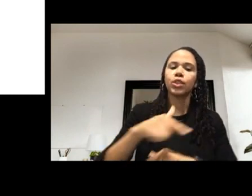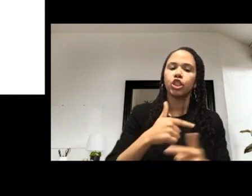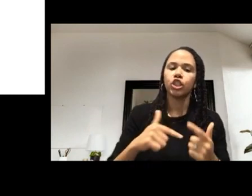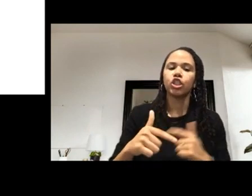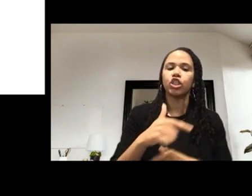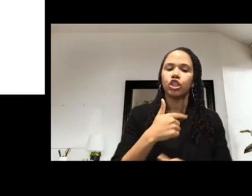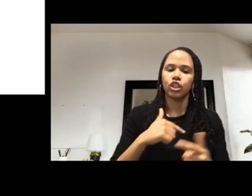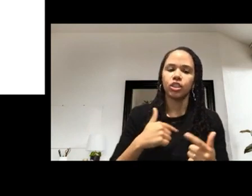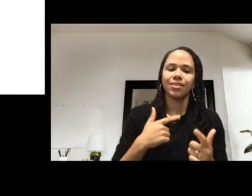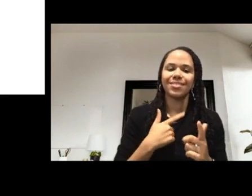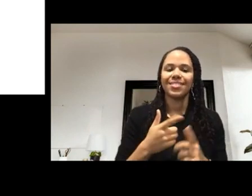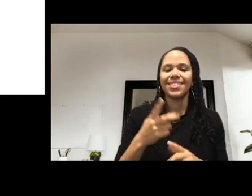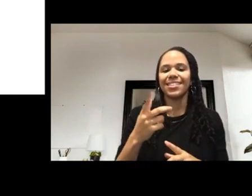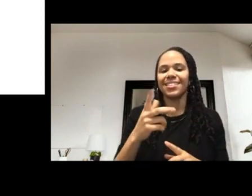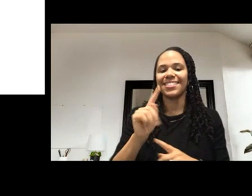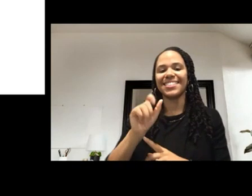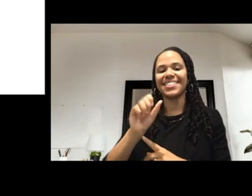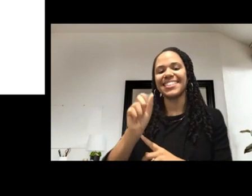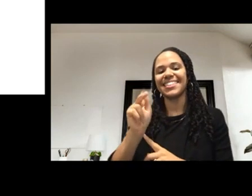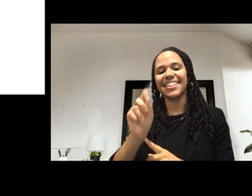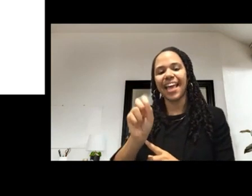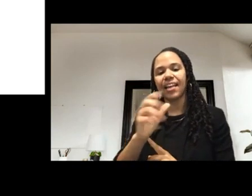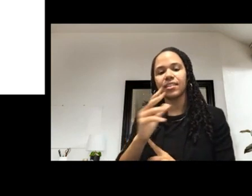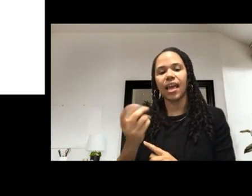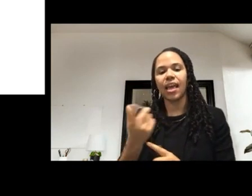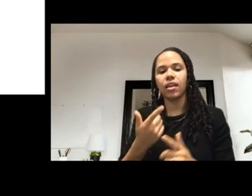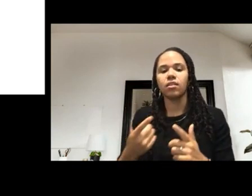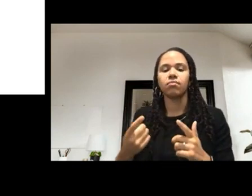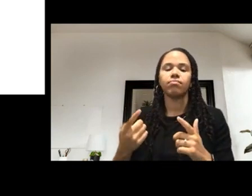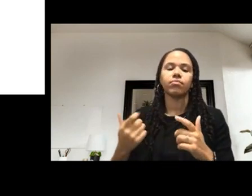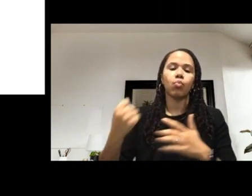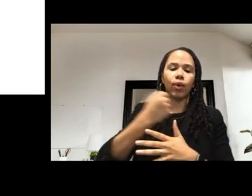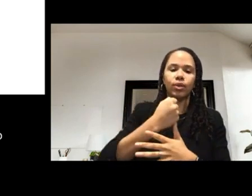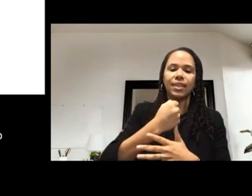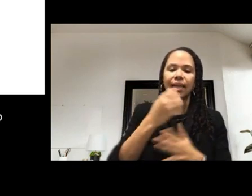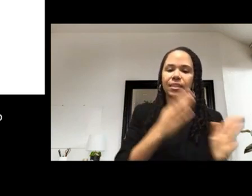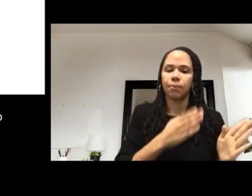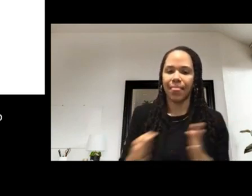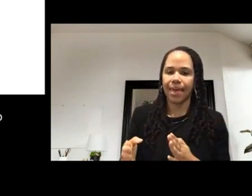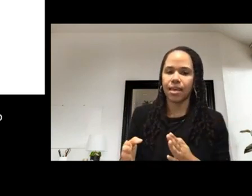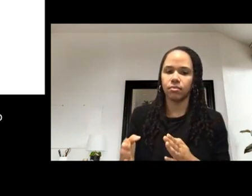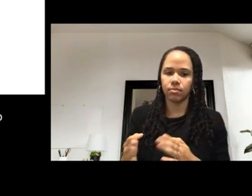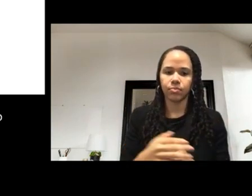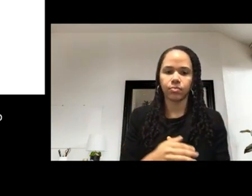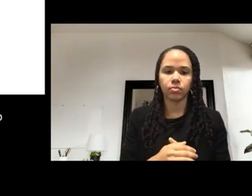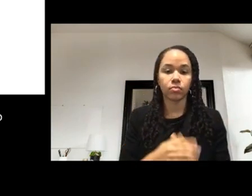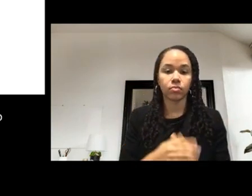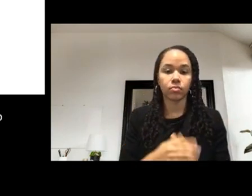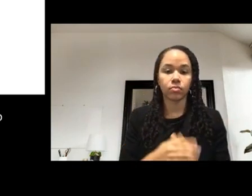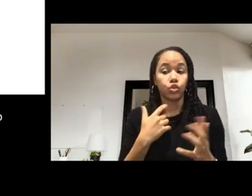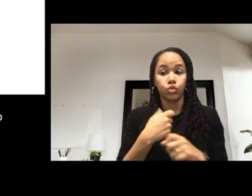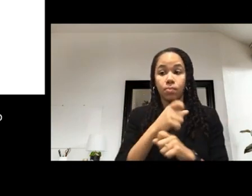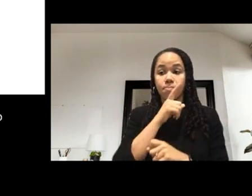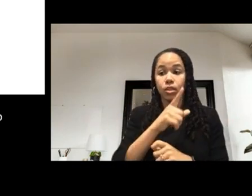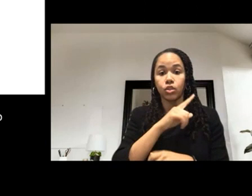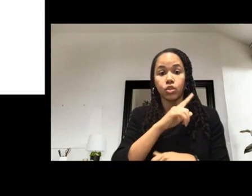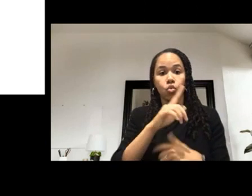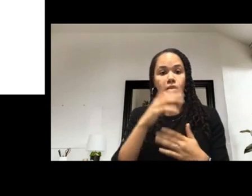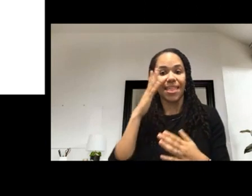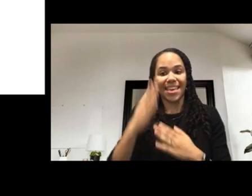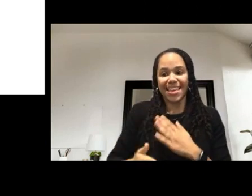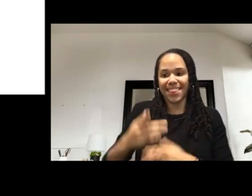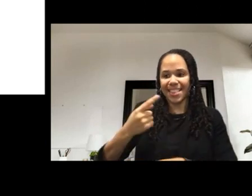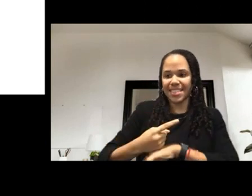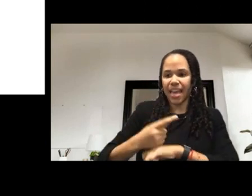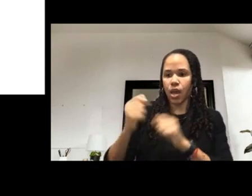because it was kind of like about 2 hours of just group work, we wanted to make sure that they would end each day on a high note where they could actually have finished something.